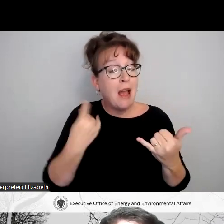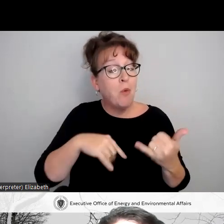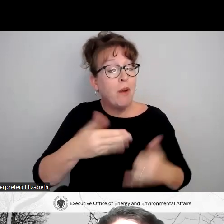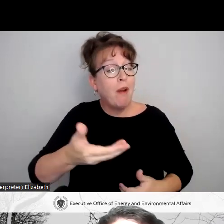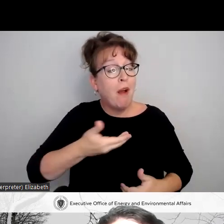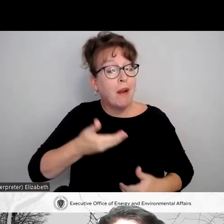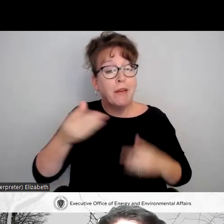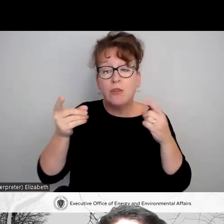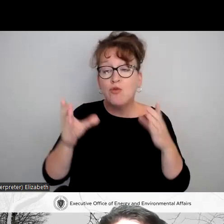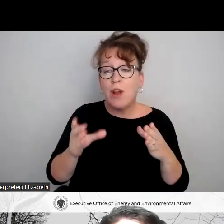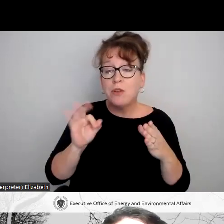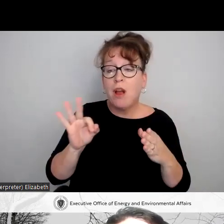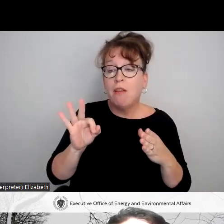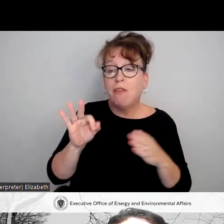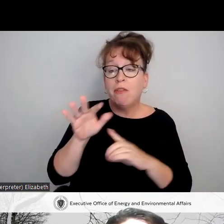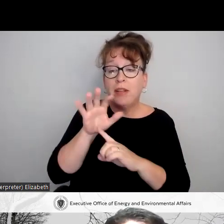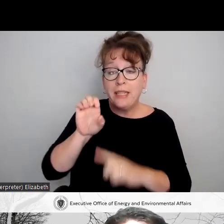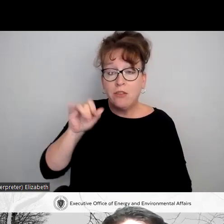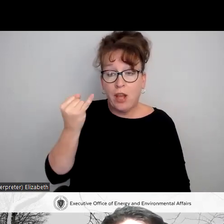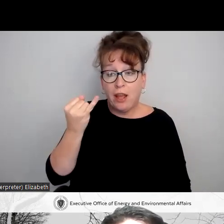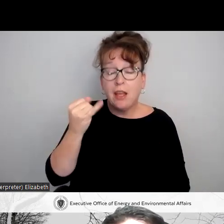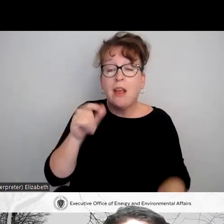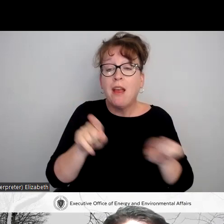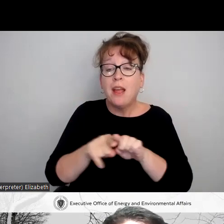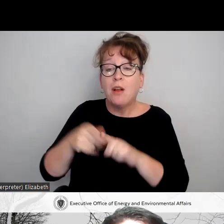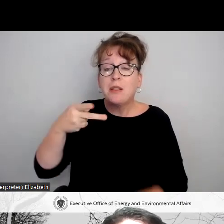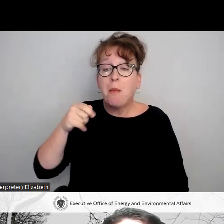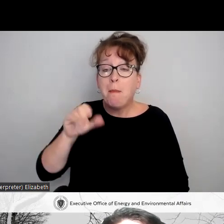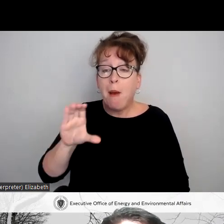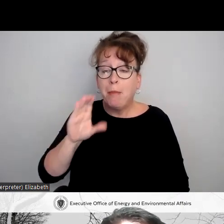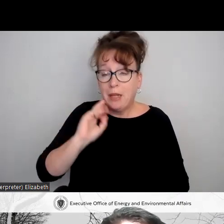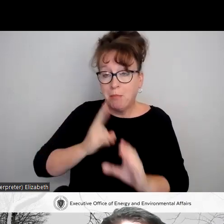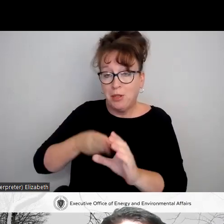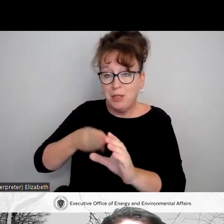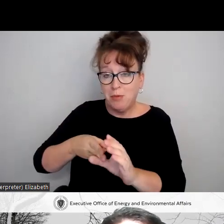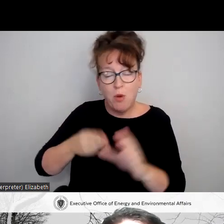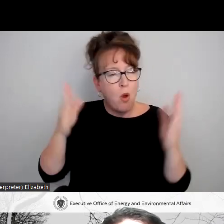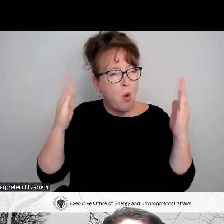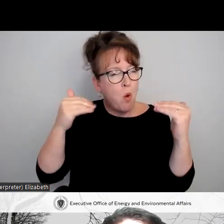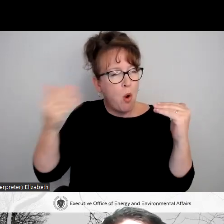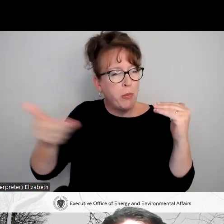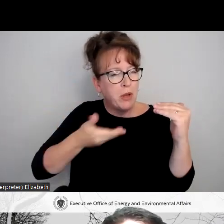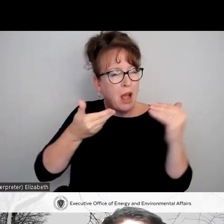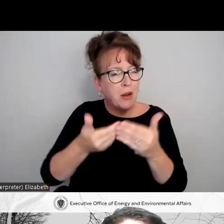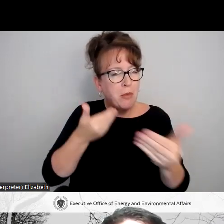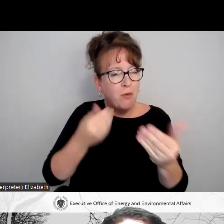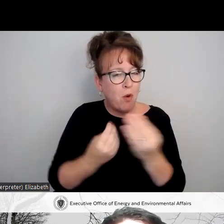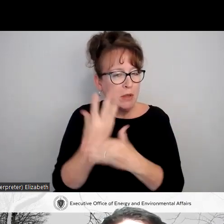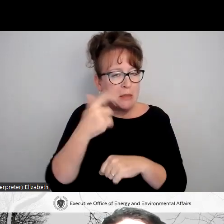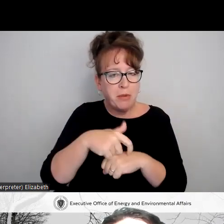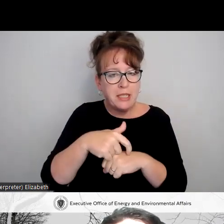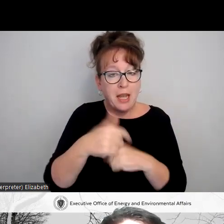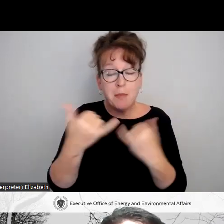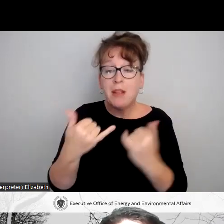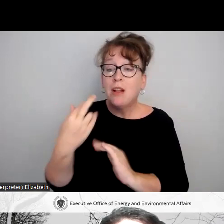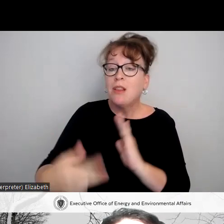justice and public participation. We hope that person will be with us by the spring. This person is going to lead a